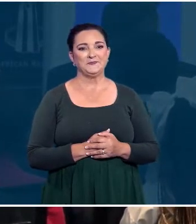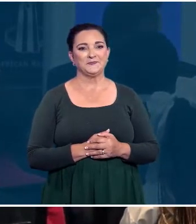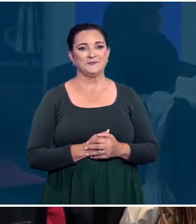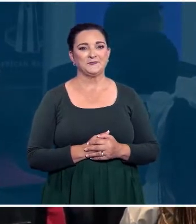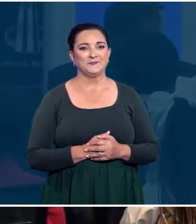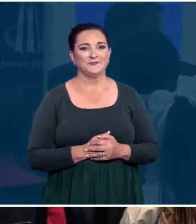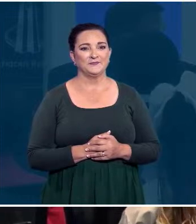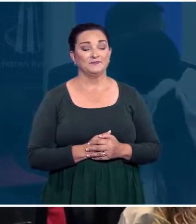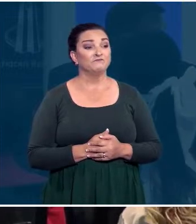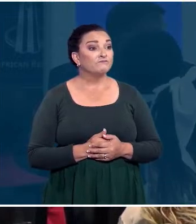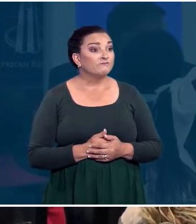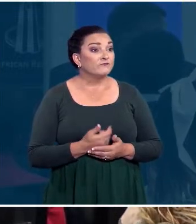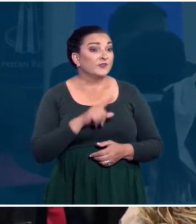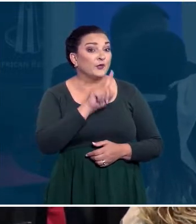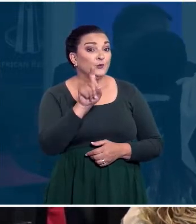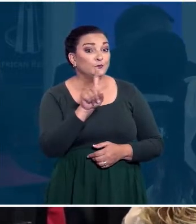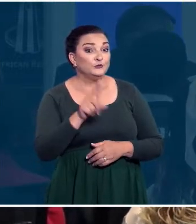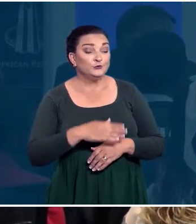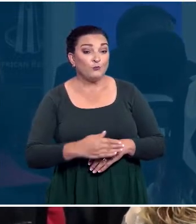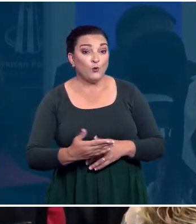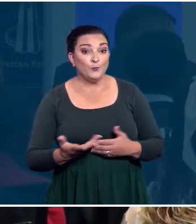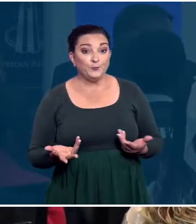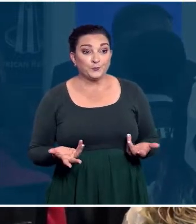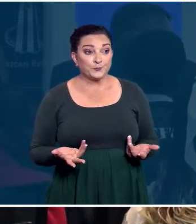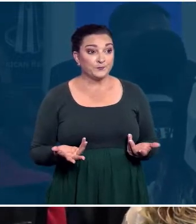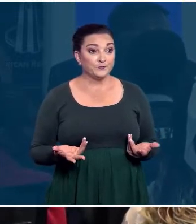Mapule, are there questions online?